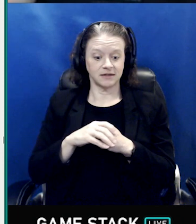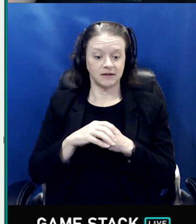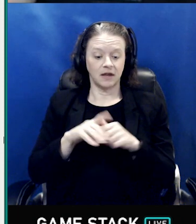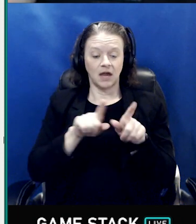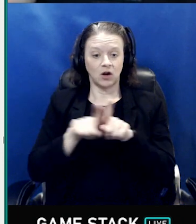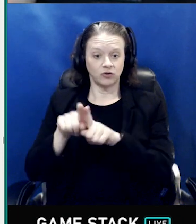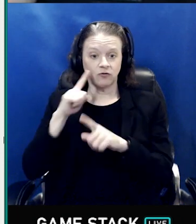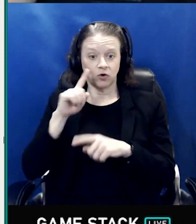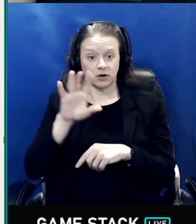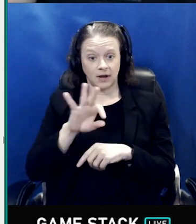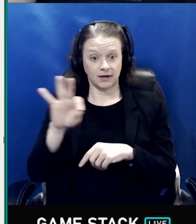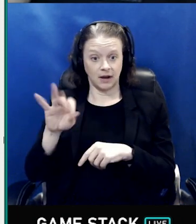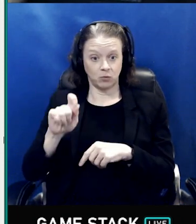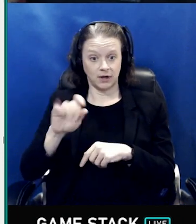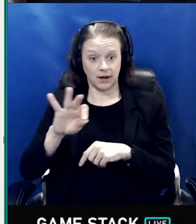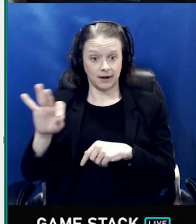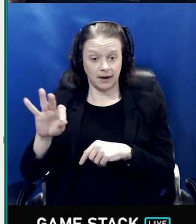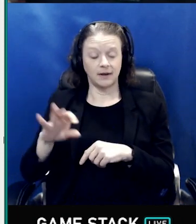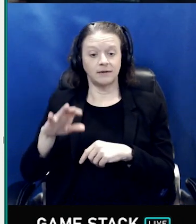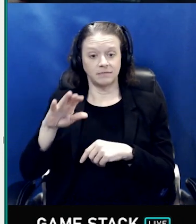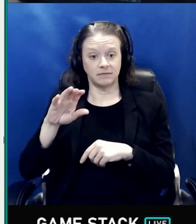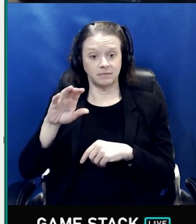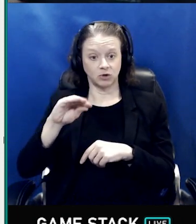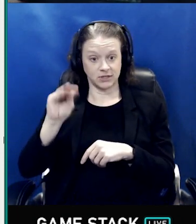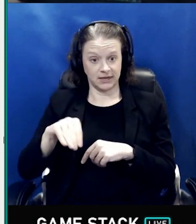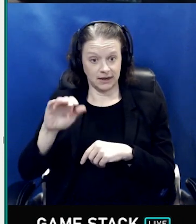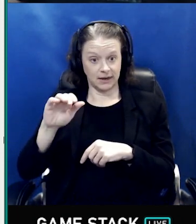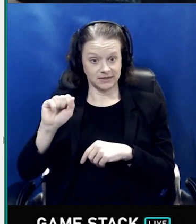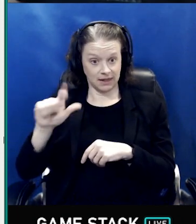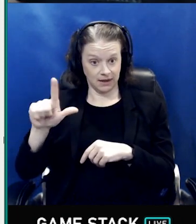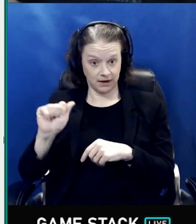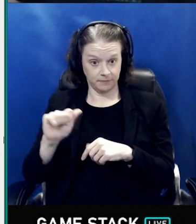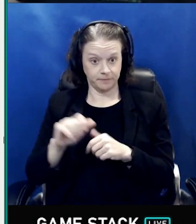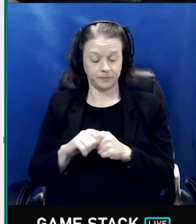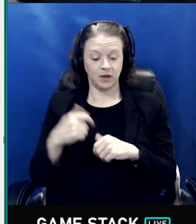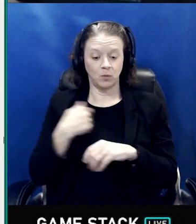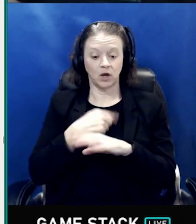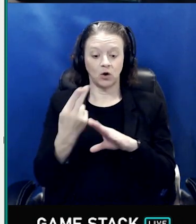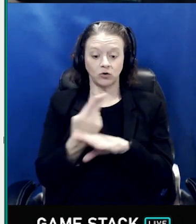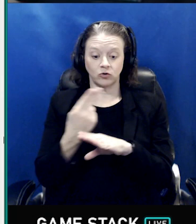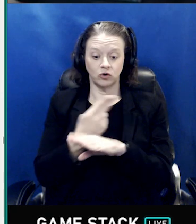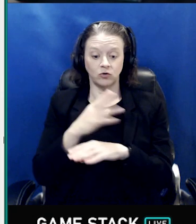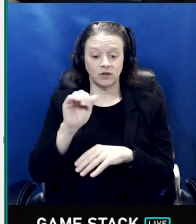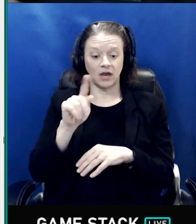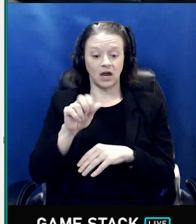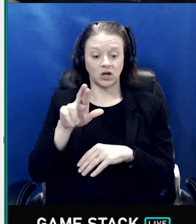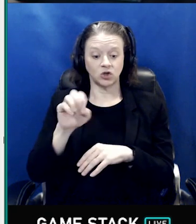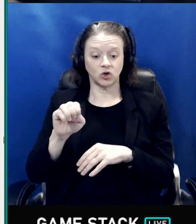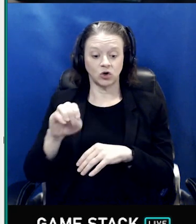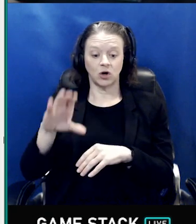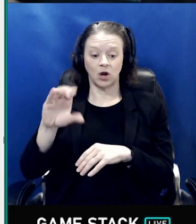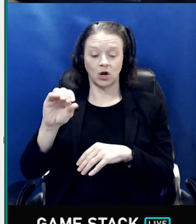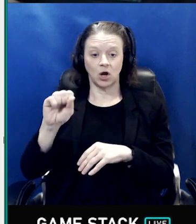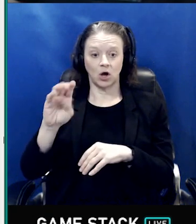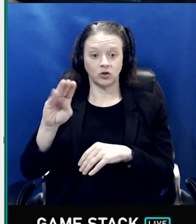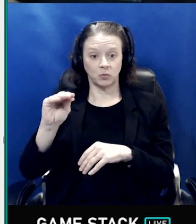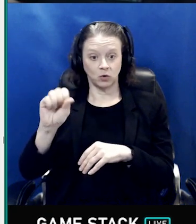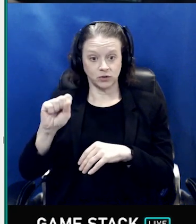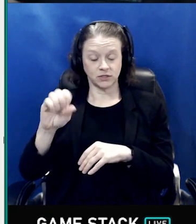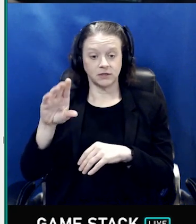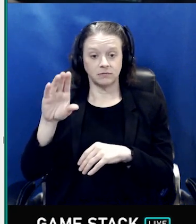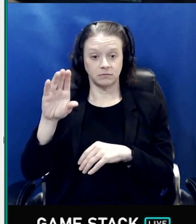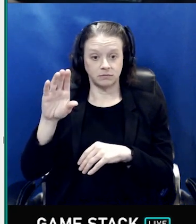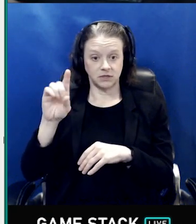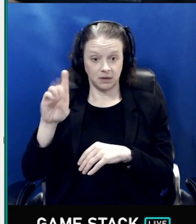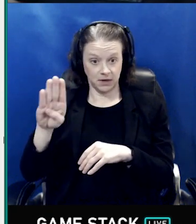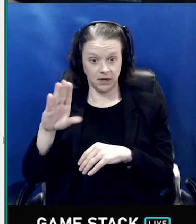If no SQL database needed, we can use Azure Cosmos DB. It provides several APIs, including SQL,